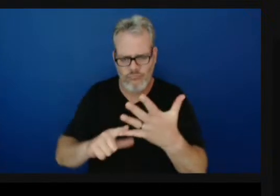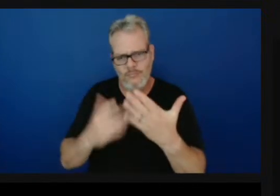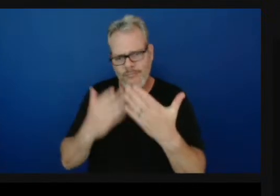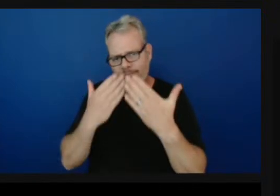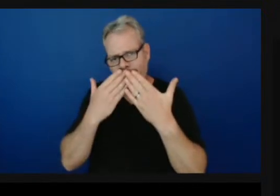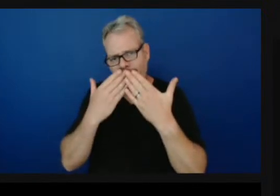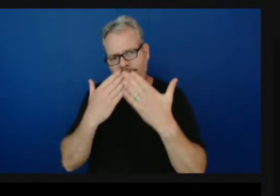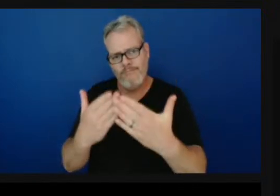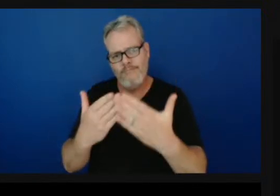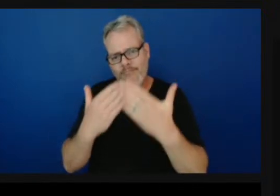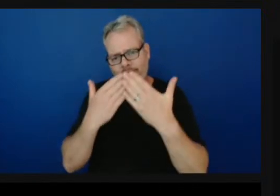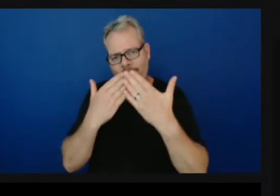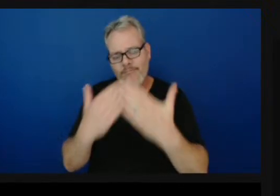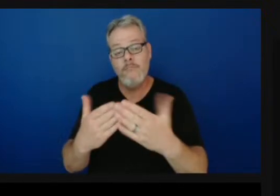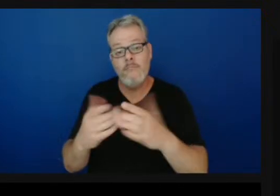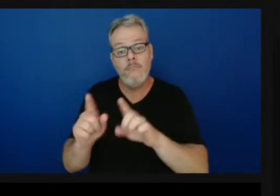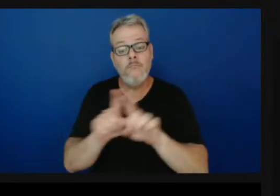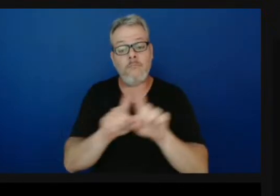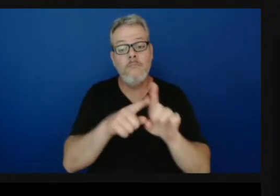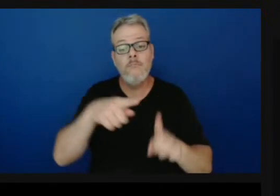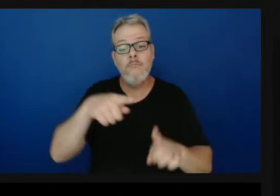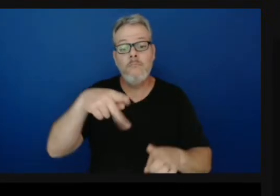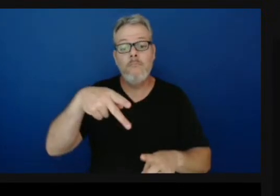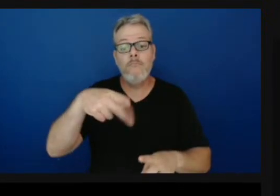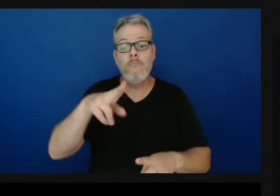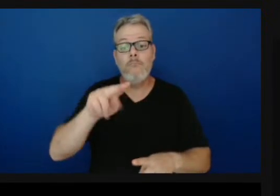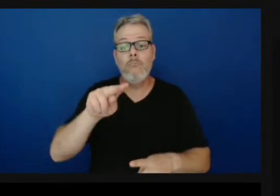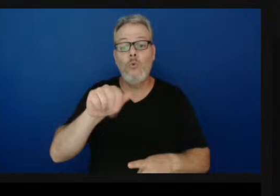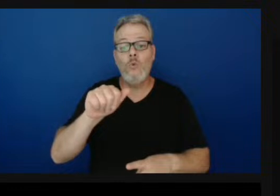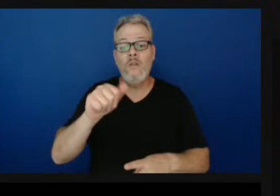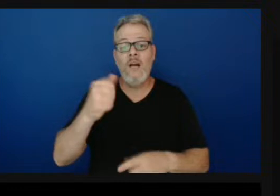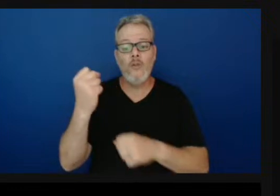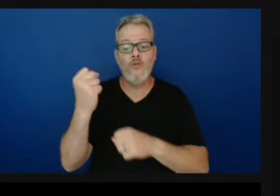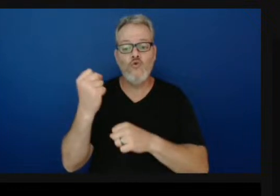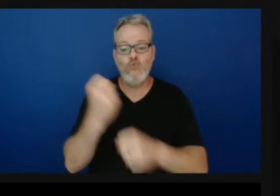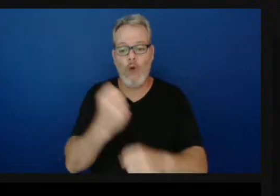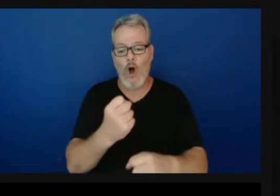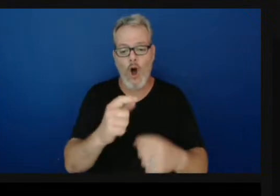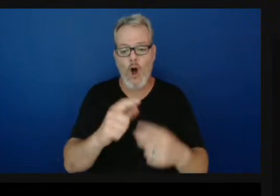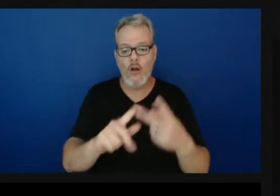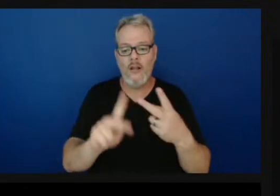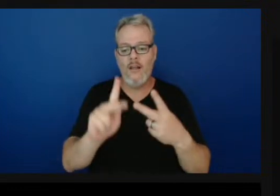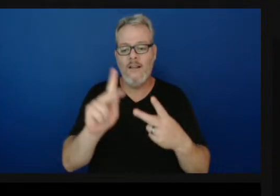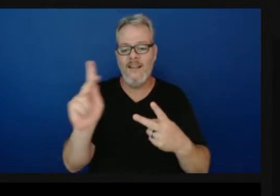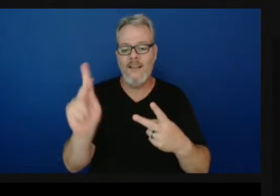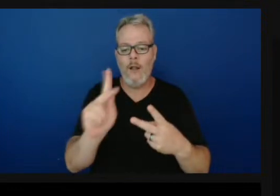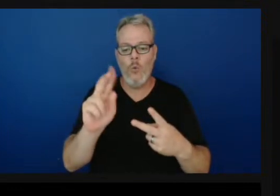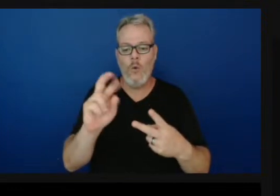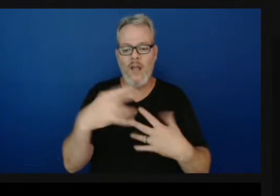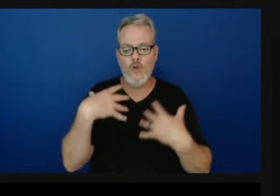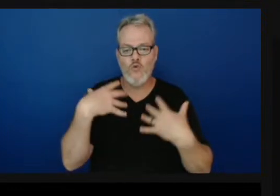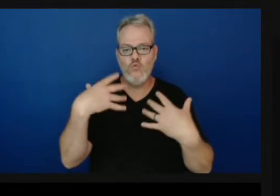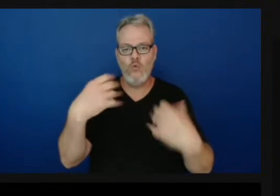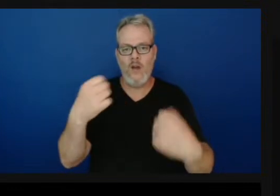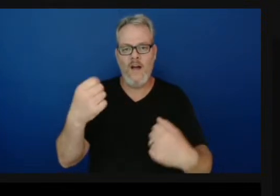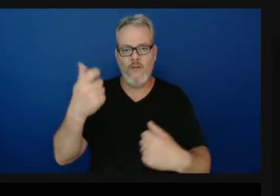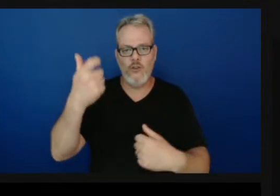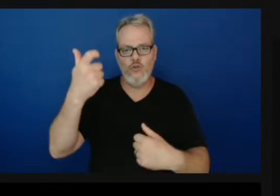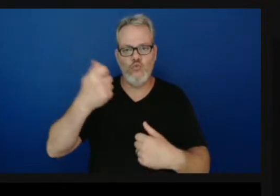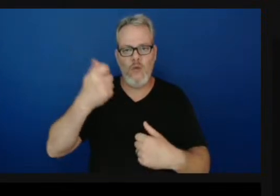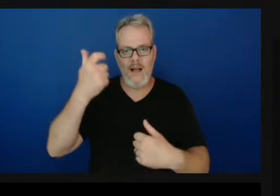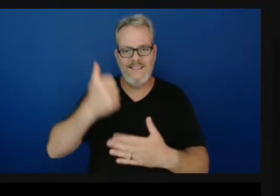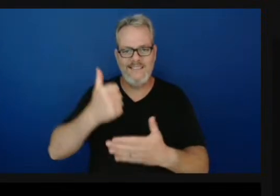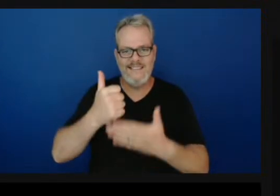thank the Puna Strong and Kilauea Recovery Grants. They help provide the opportunity for this as well as our other programs